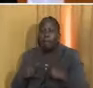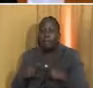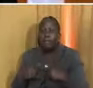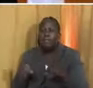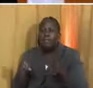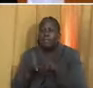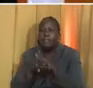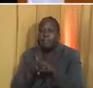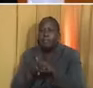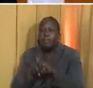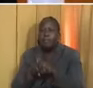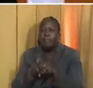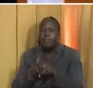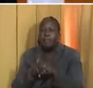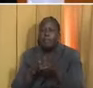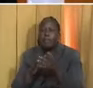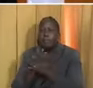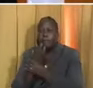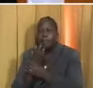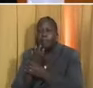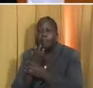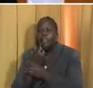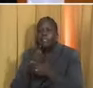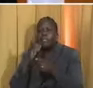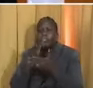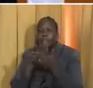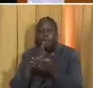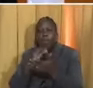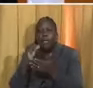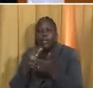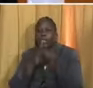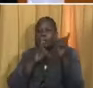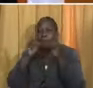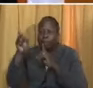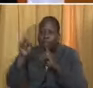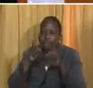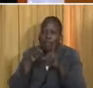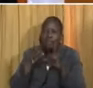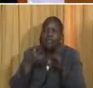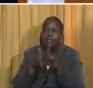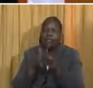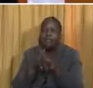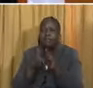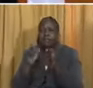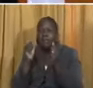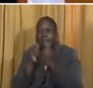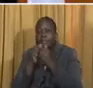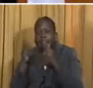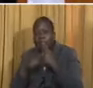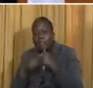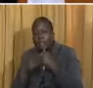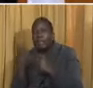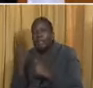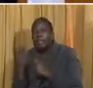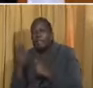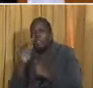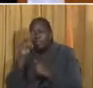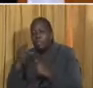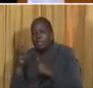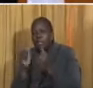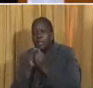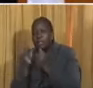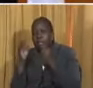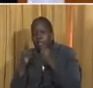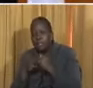and announced her resignation while abroad on 18th October 2017. 16th April 2018,